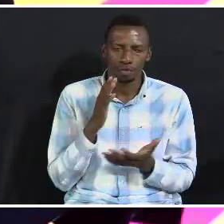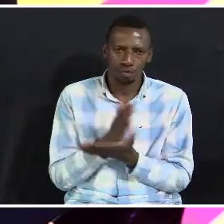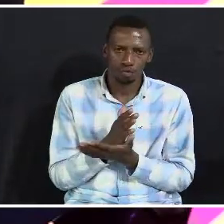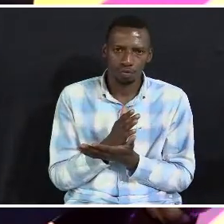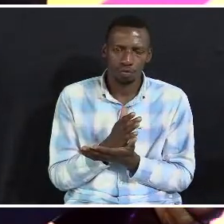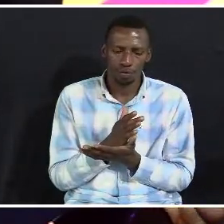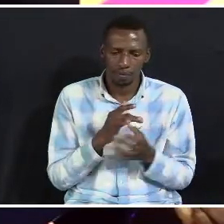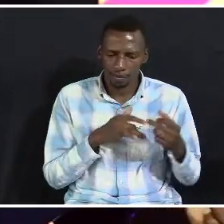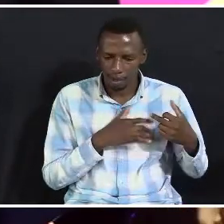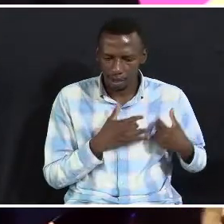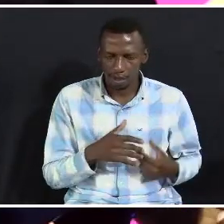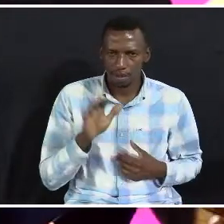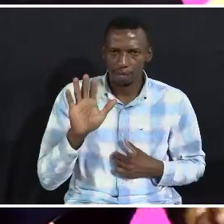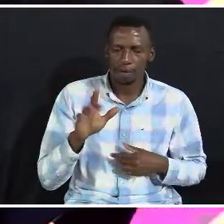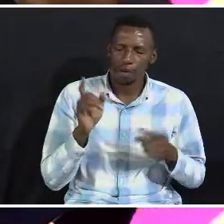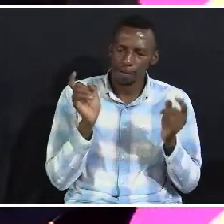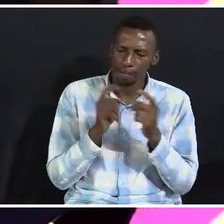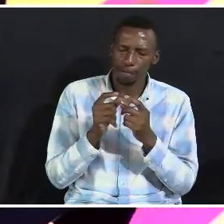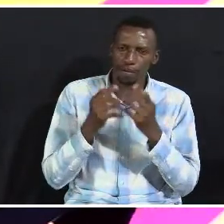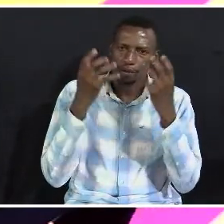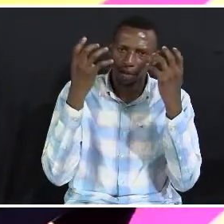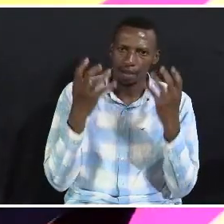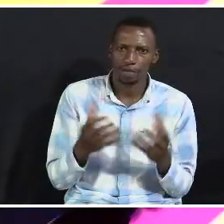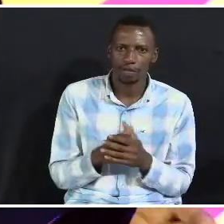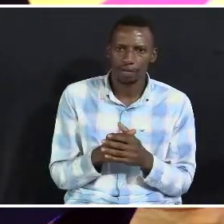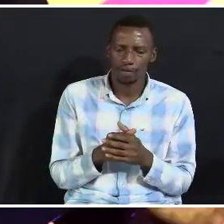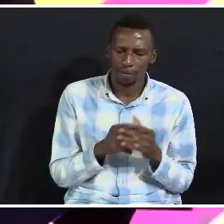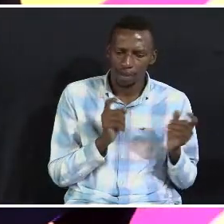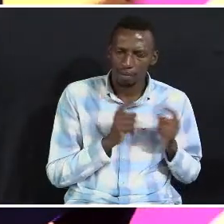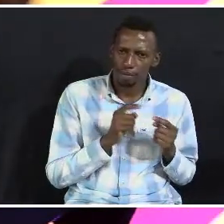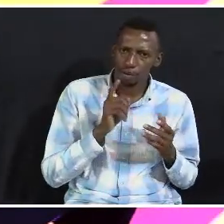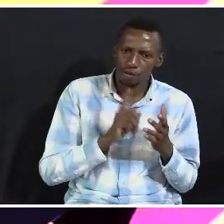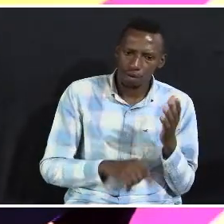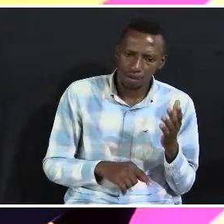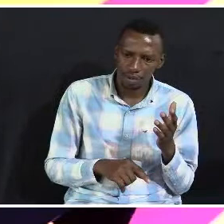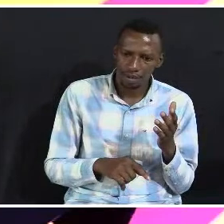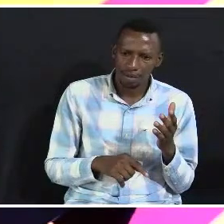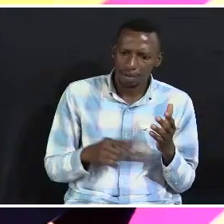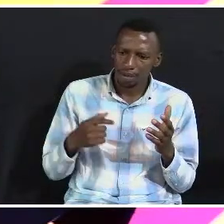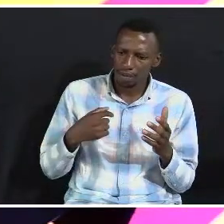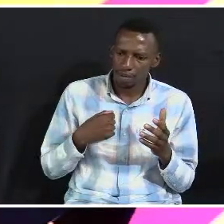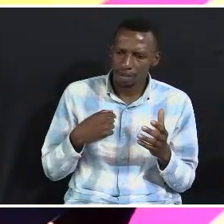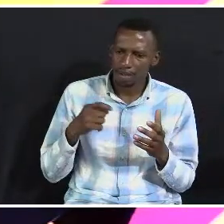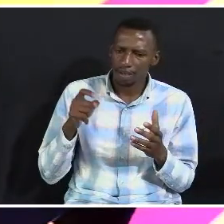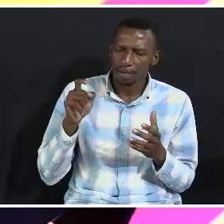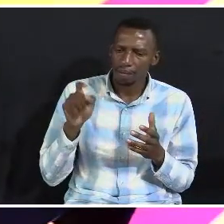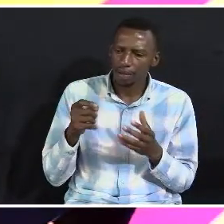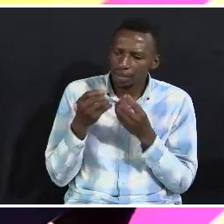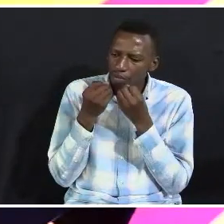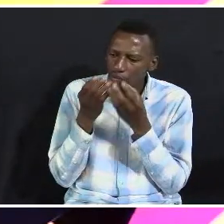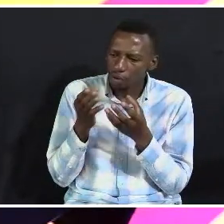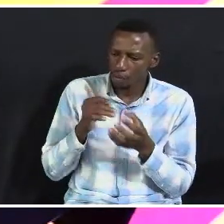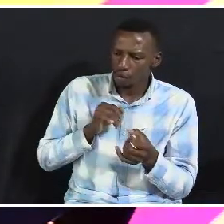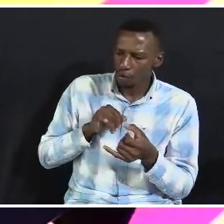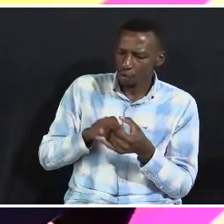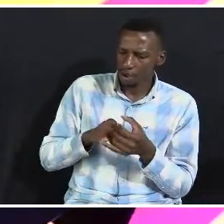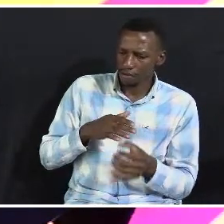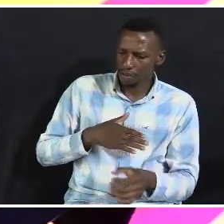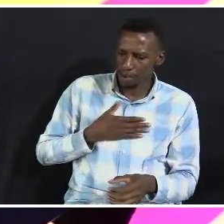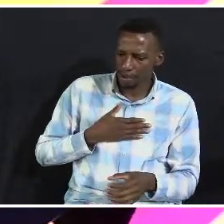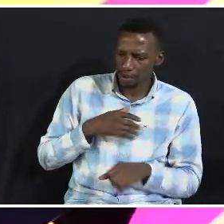agony. What was the agony? Must I tell Sarah about the strange